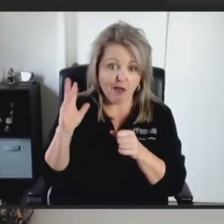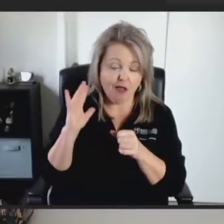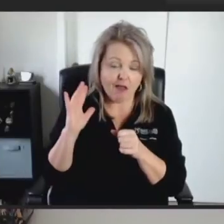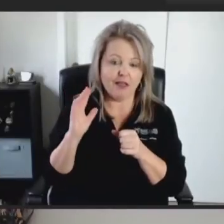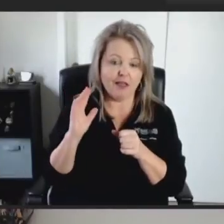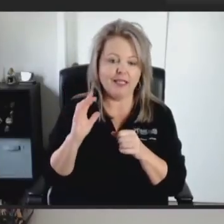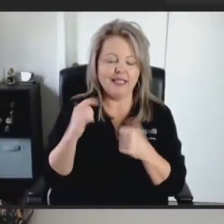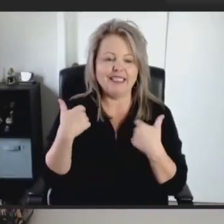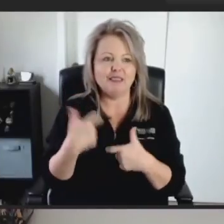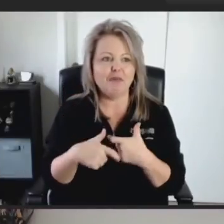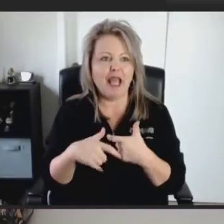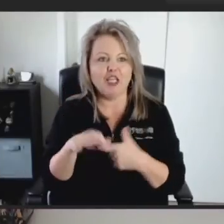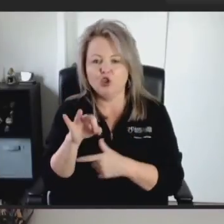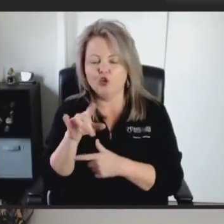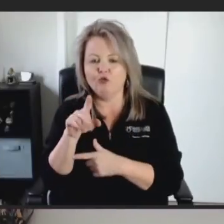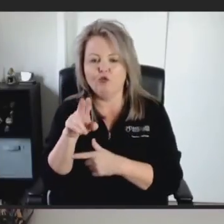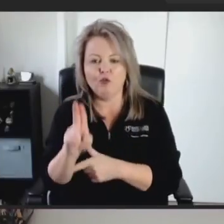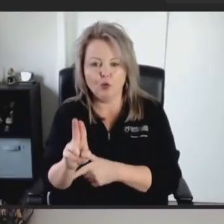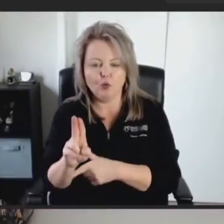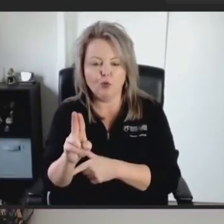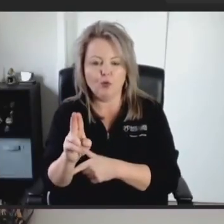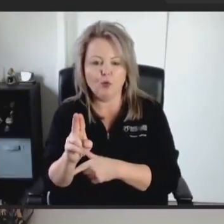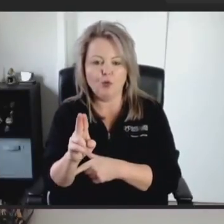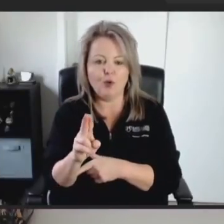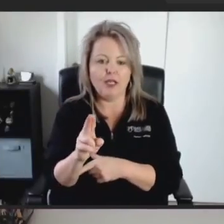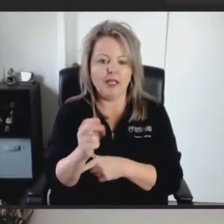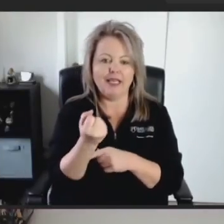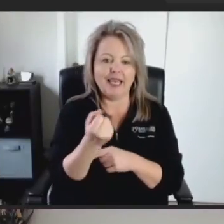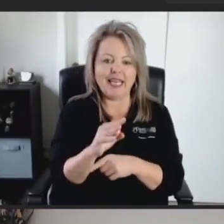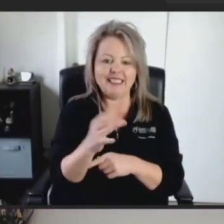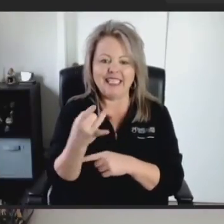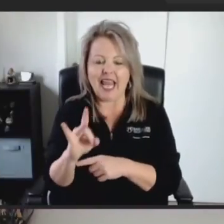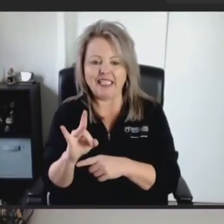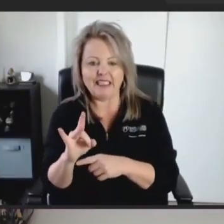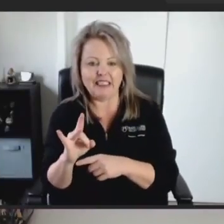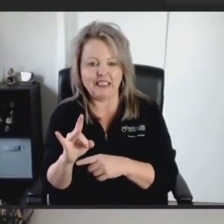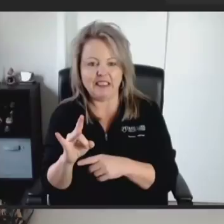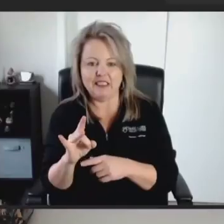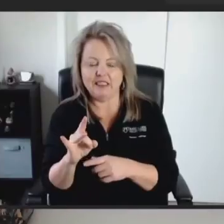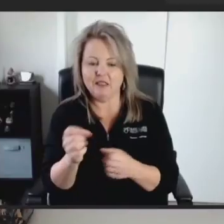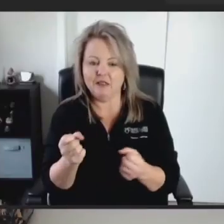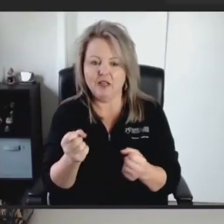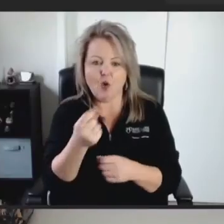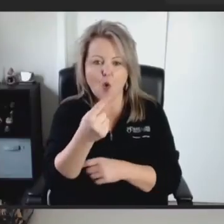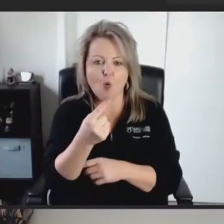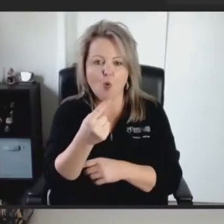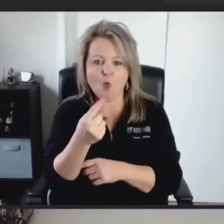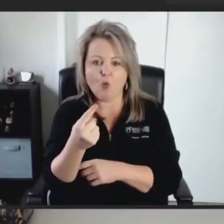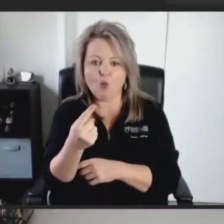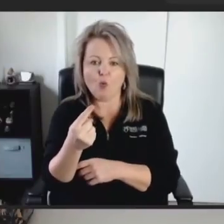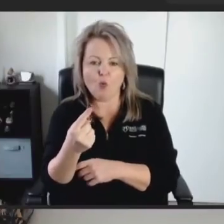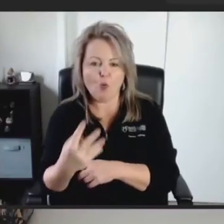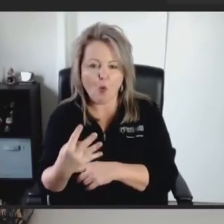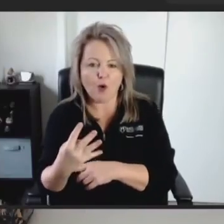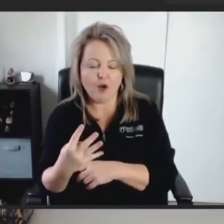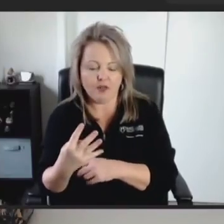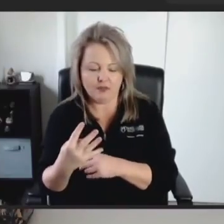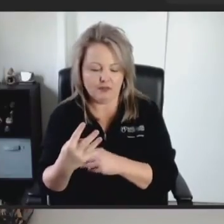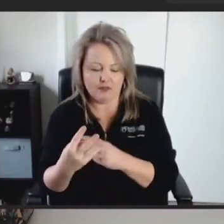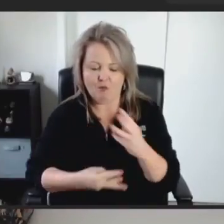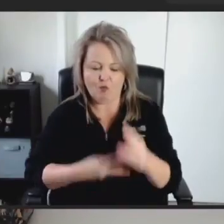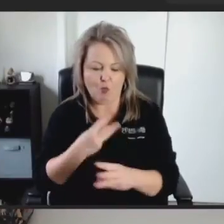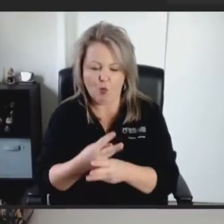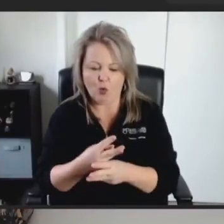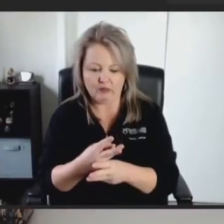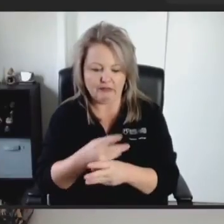in 1918 that wiped out a quarter of the world, or a high percentage of the world's